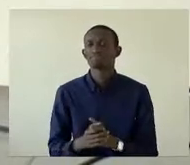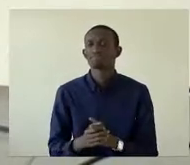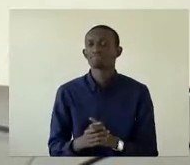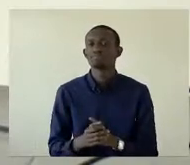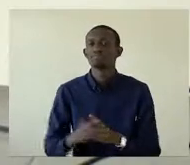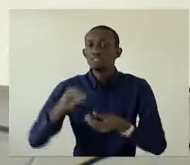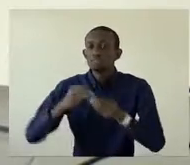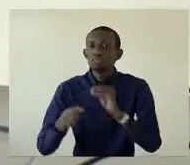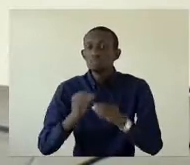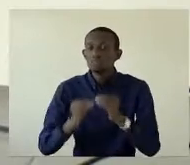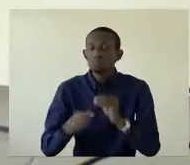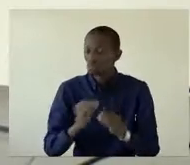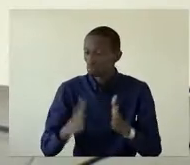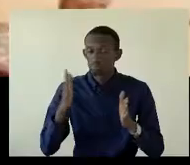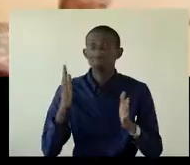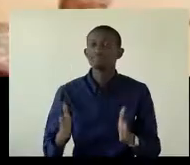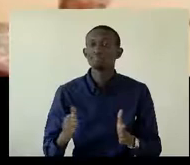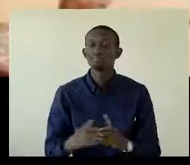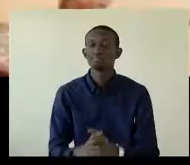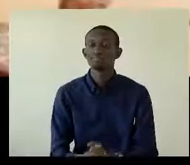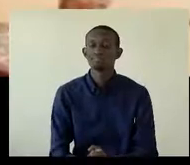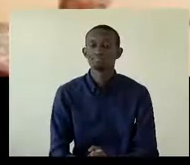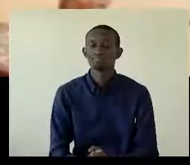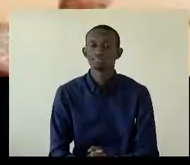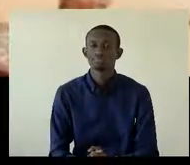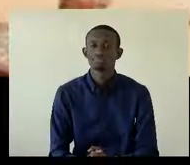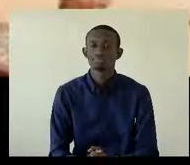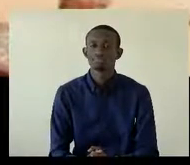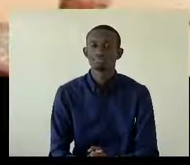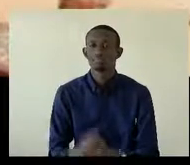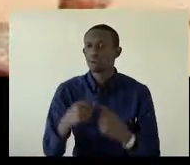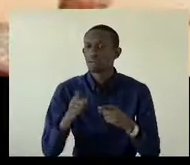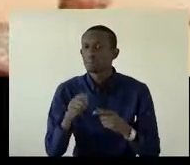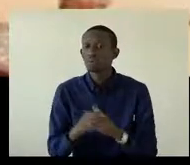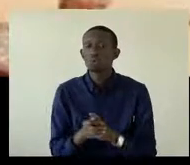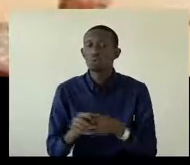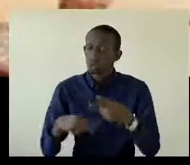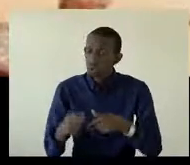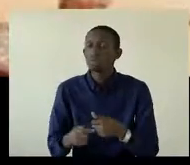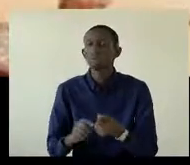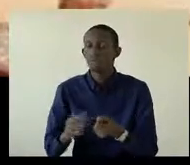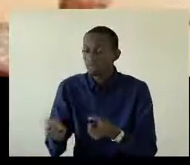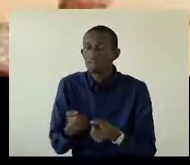is predetermined. So, you consume as you count down.